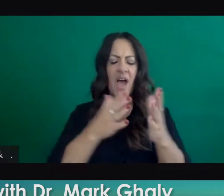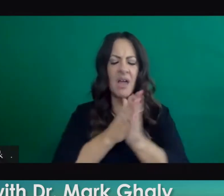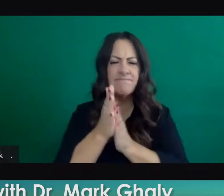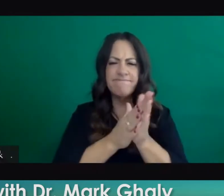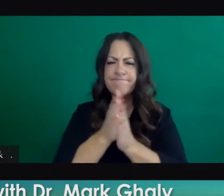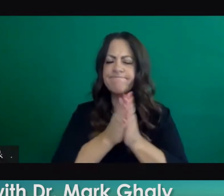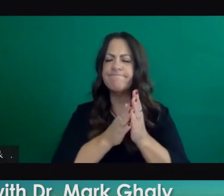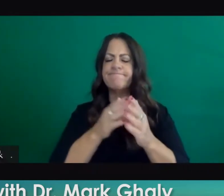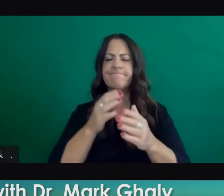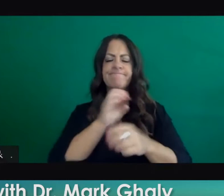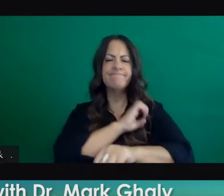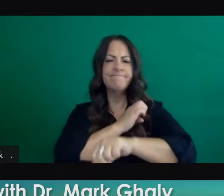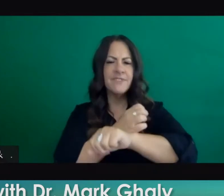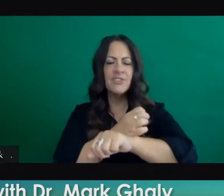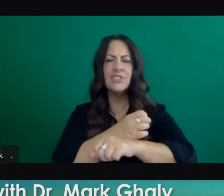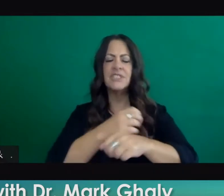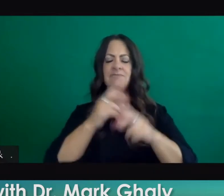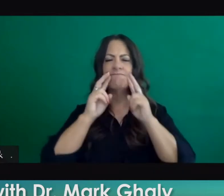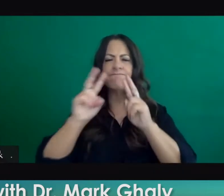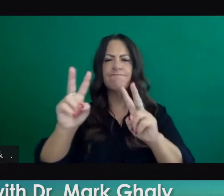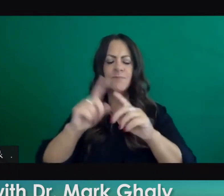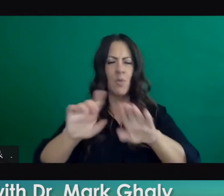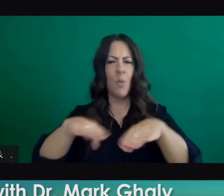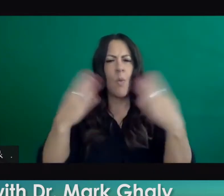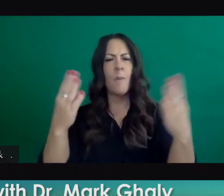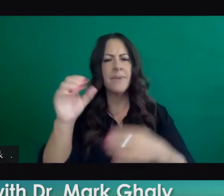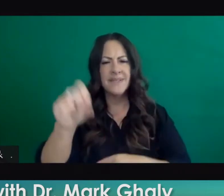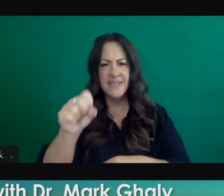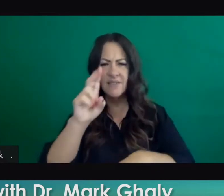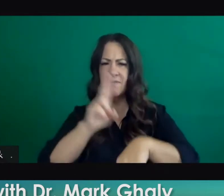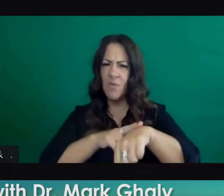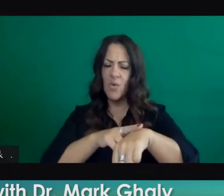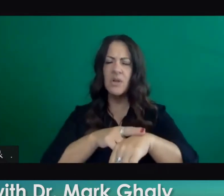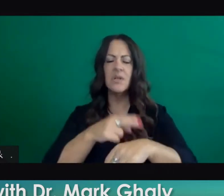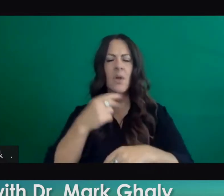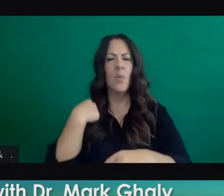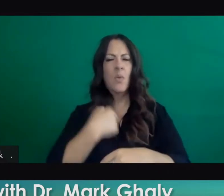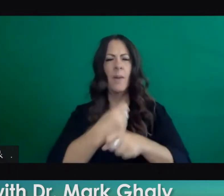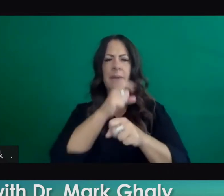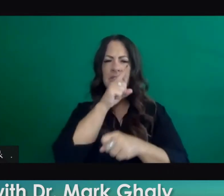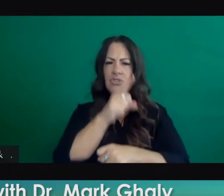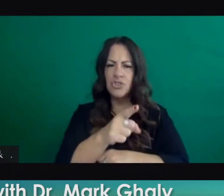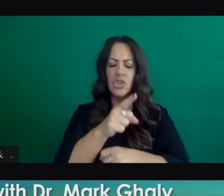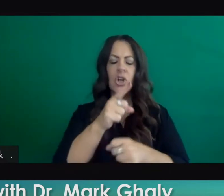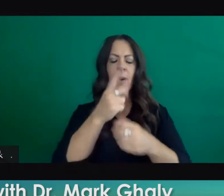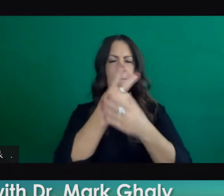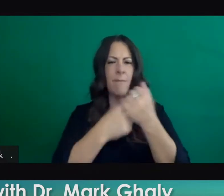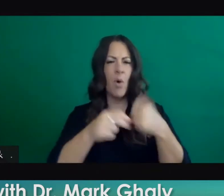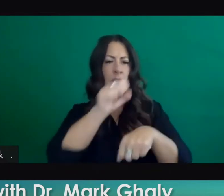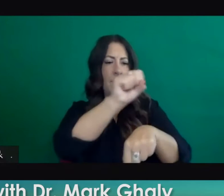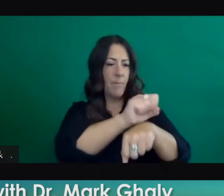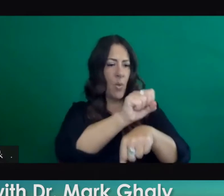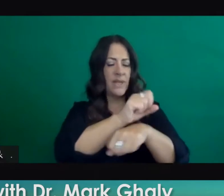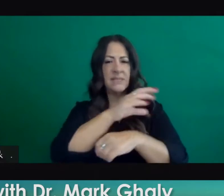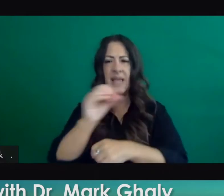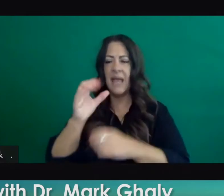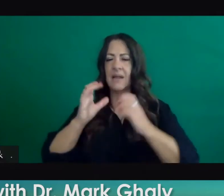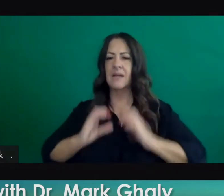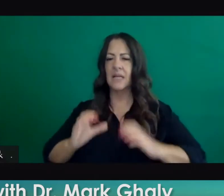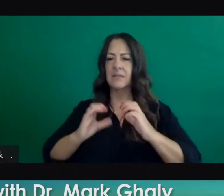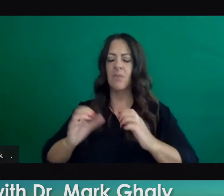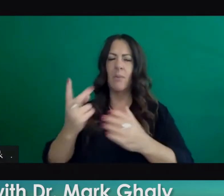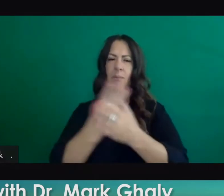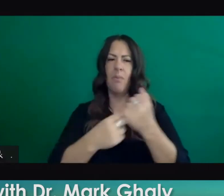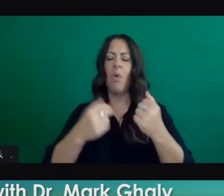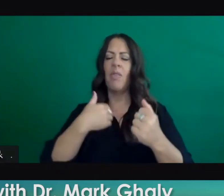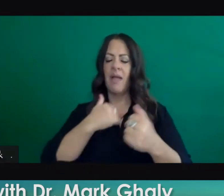they can reopen, but also so that they can make sure that staff and patrons alike are in the safest position that